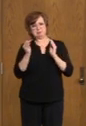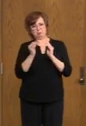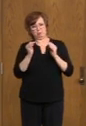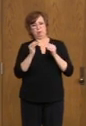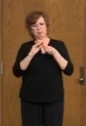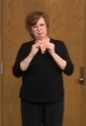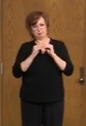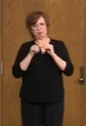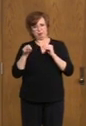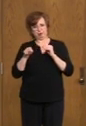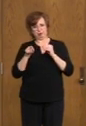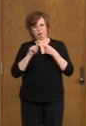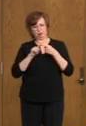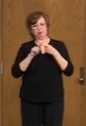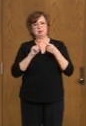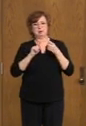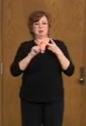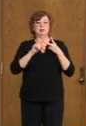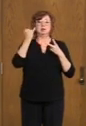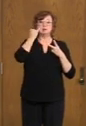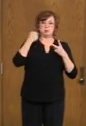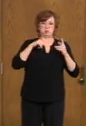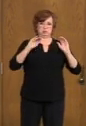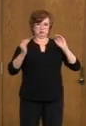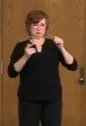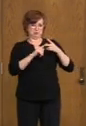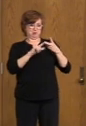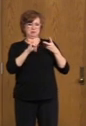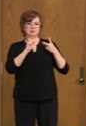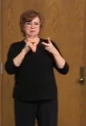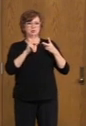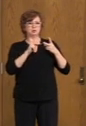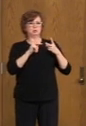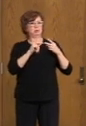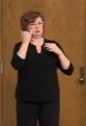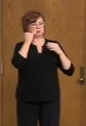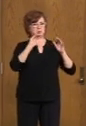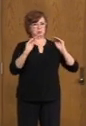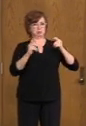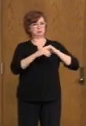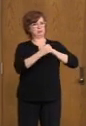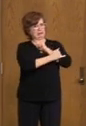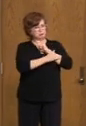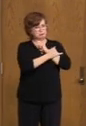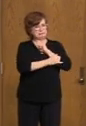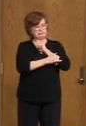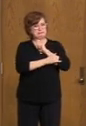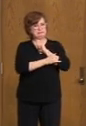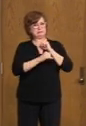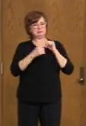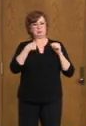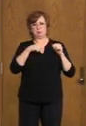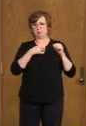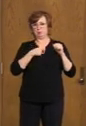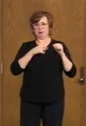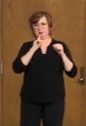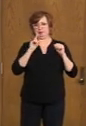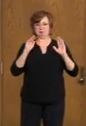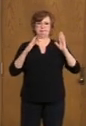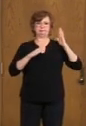population. In fact, if Saskatchewan was a country, our pace of vaccines delivered would now be in the top 10 among all